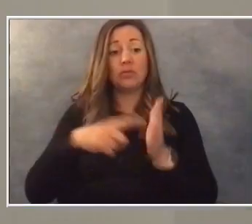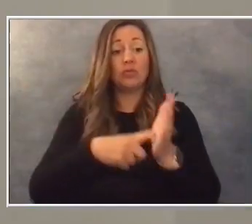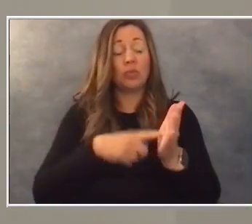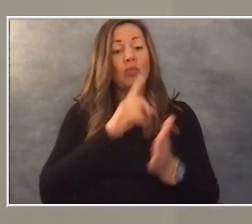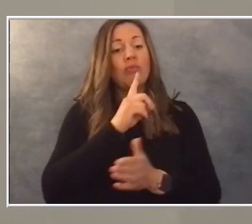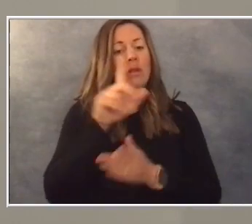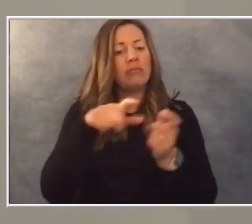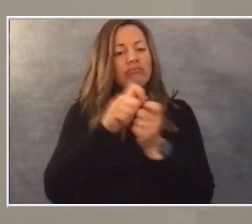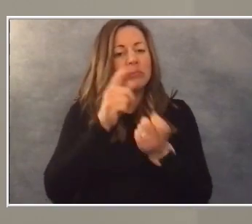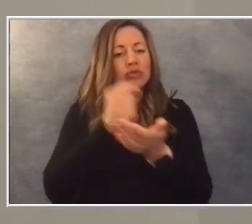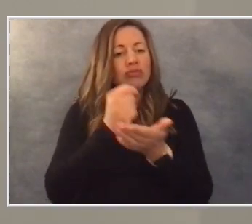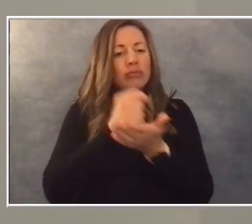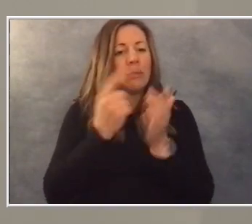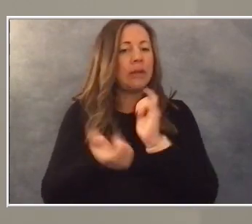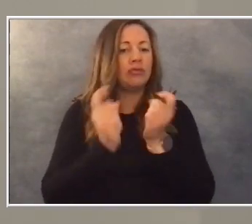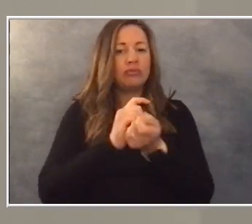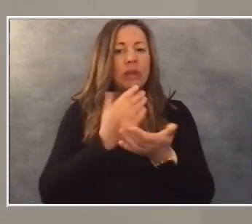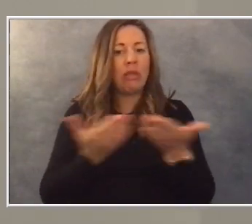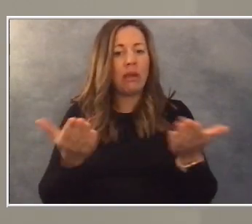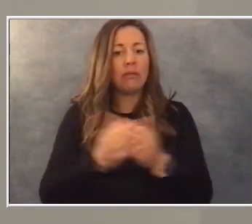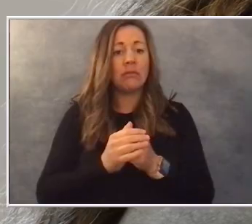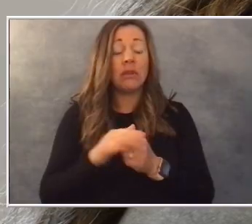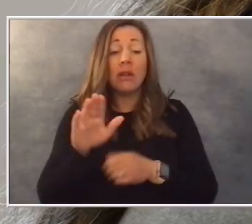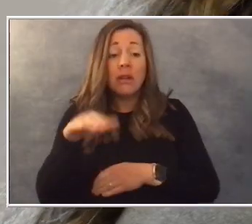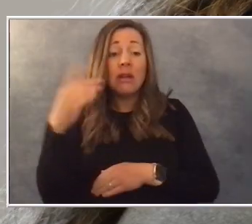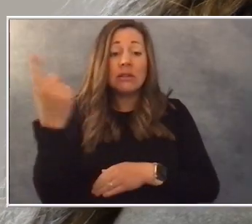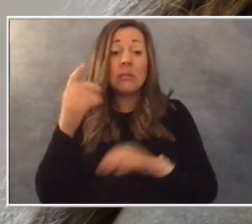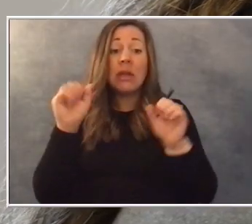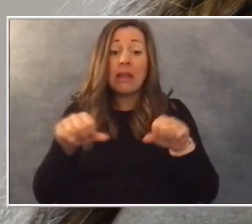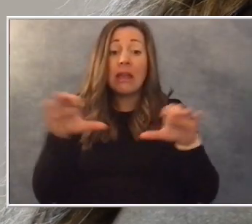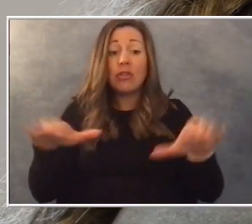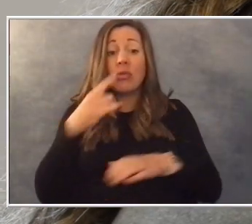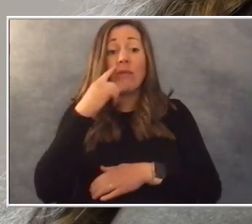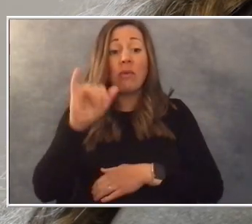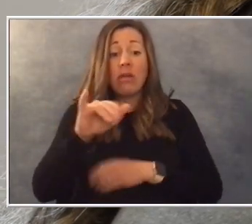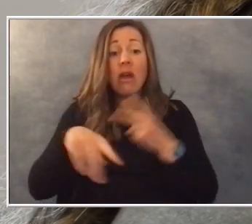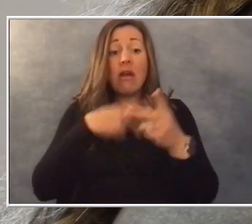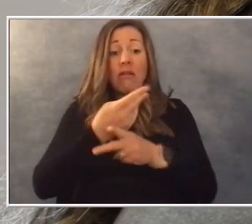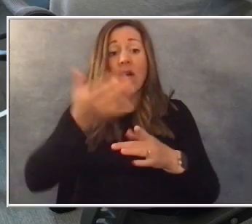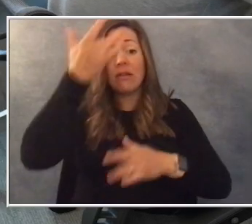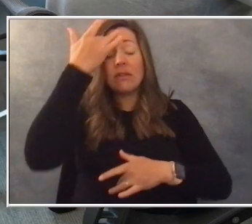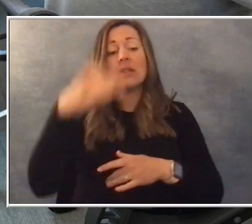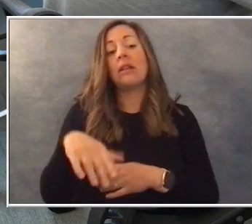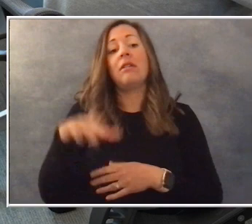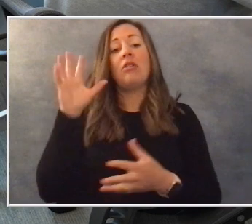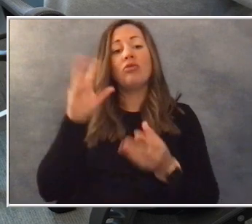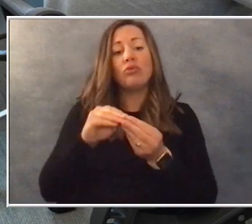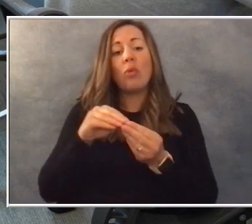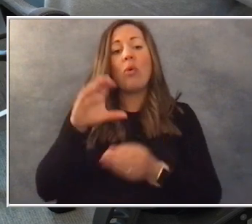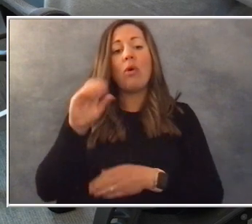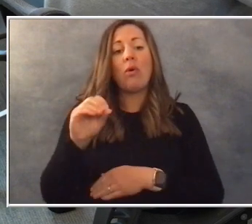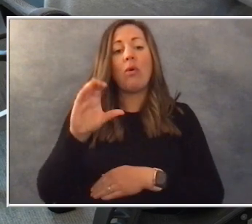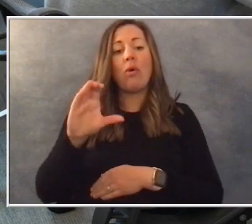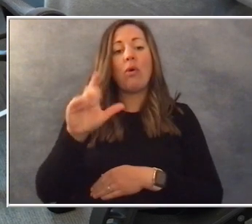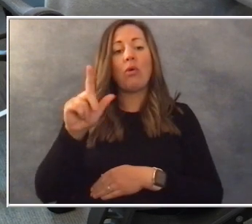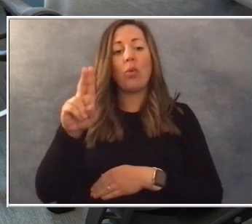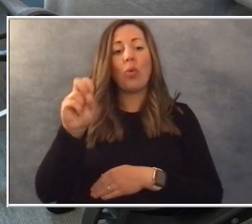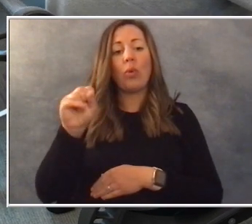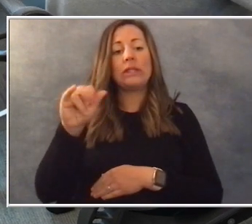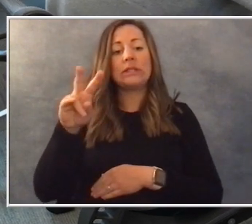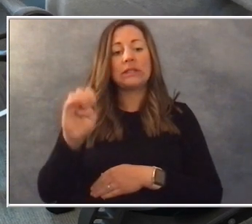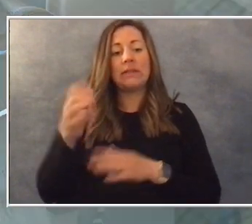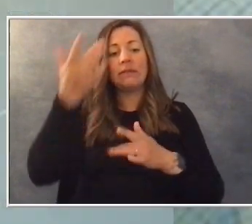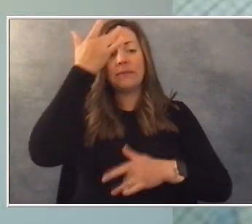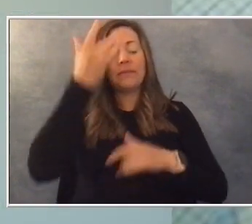around. There is something they can do for total occlusive disease, and that needs to be common knowledge. One of the best parts of interviewing Dr.